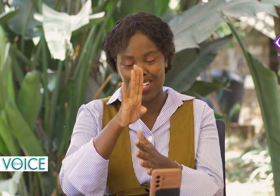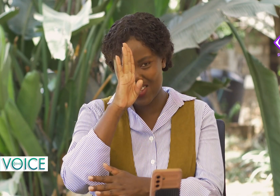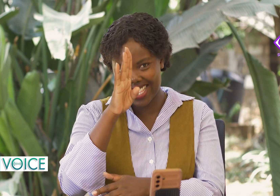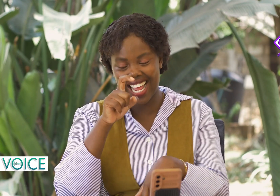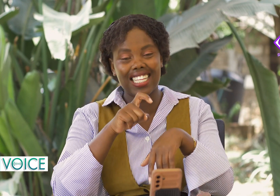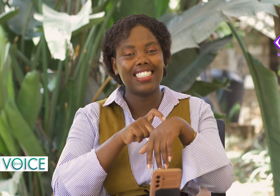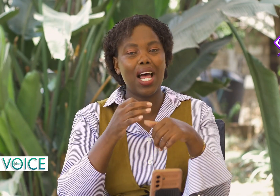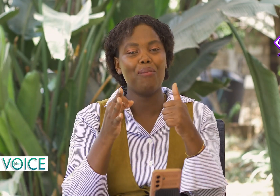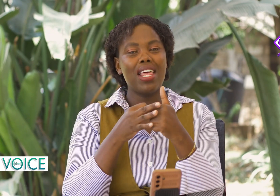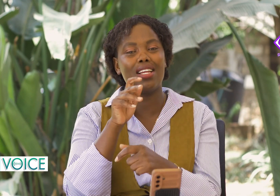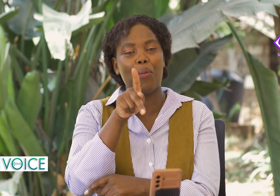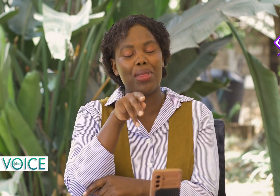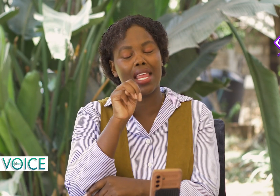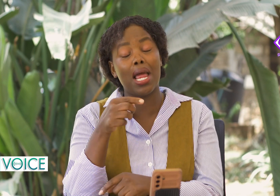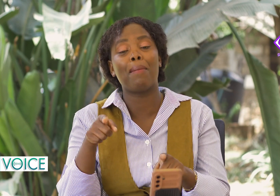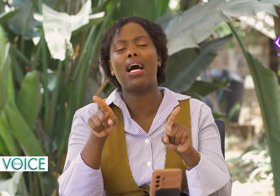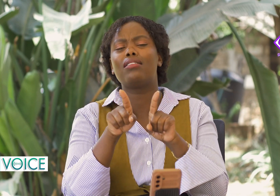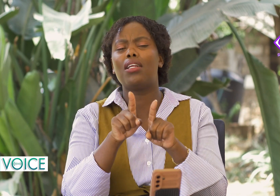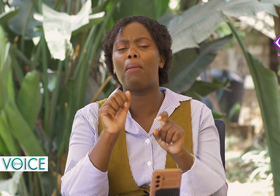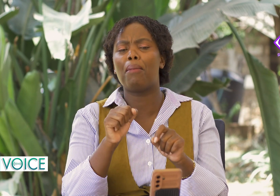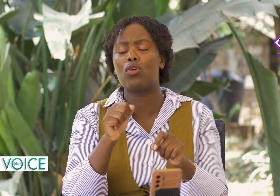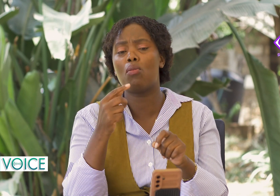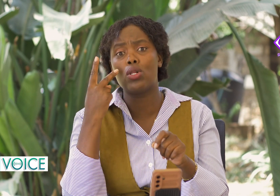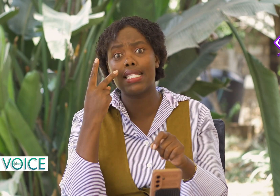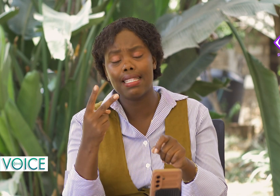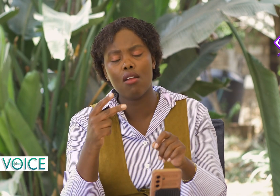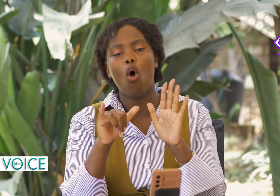It airs every Friday at